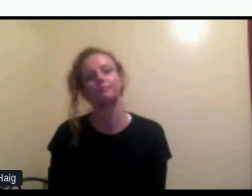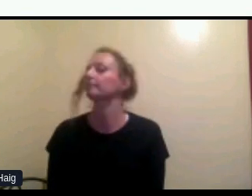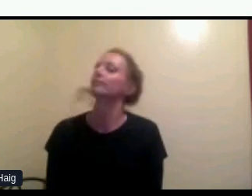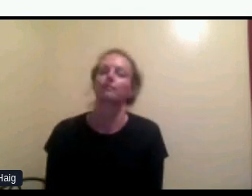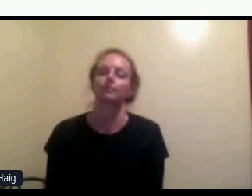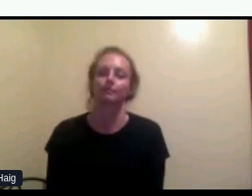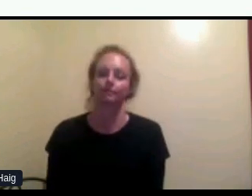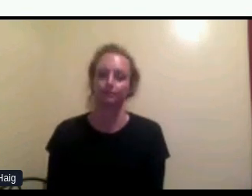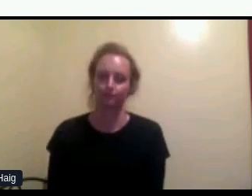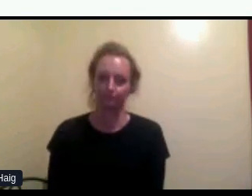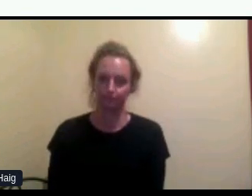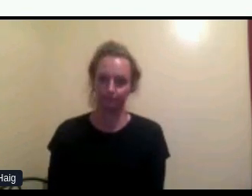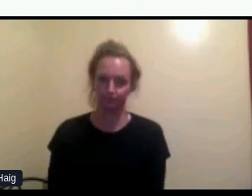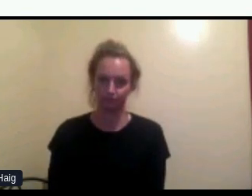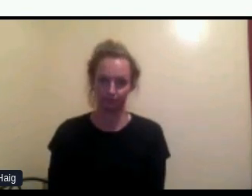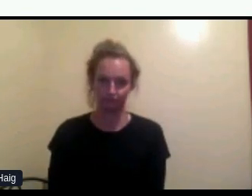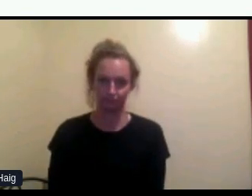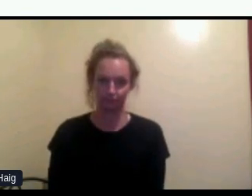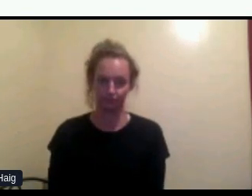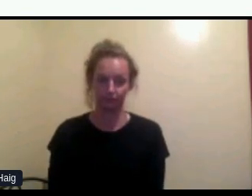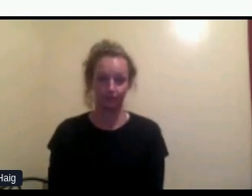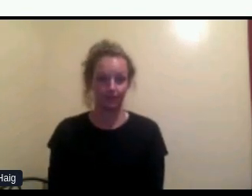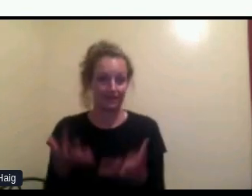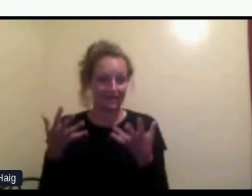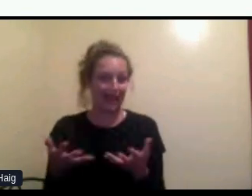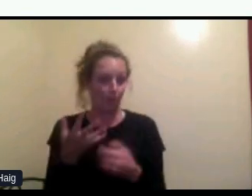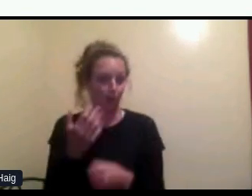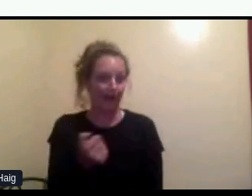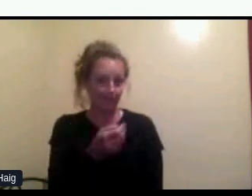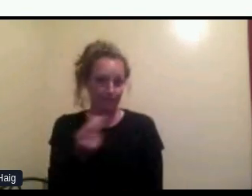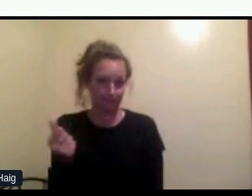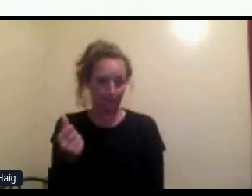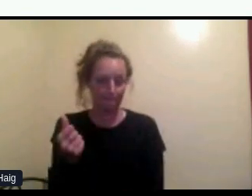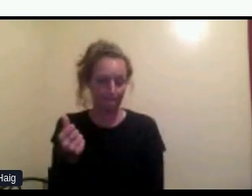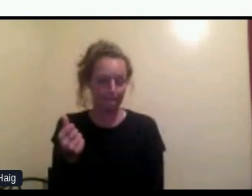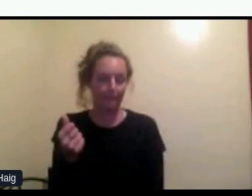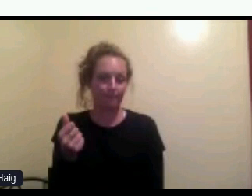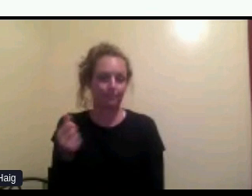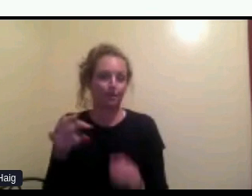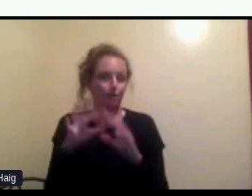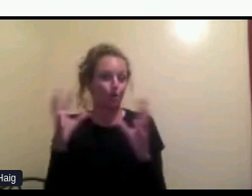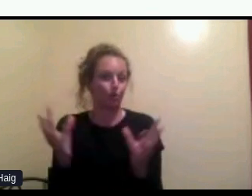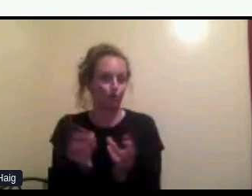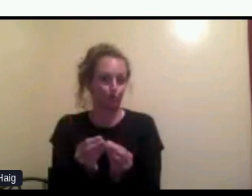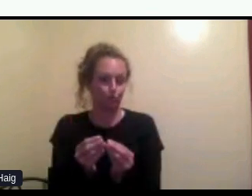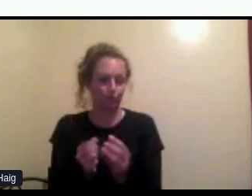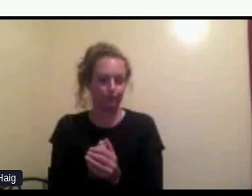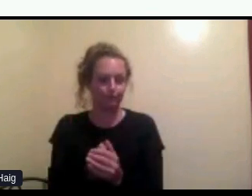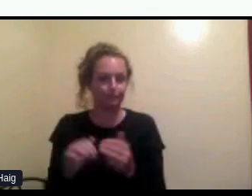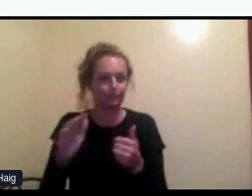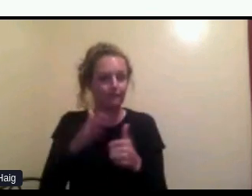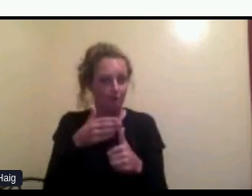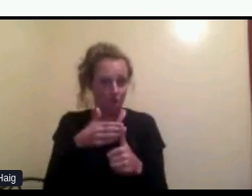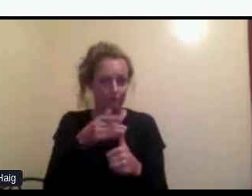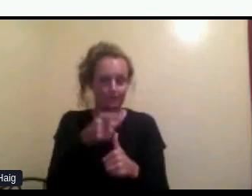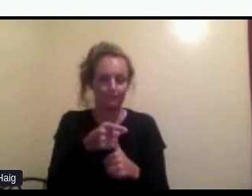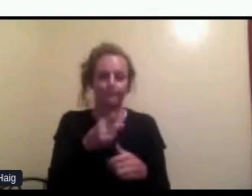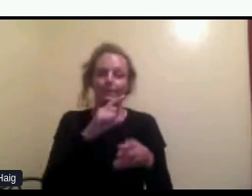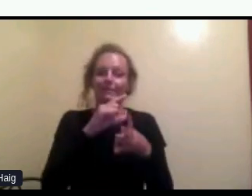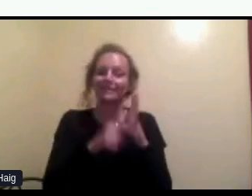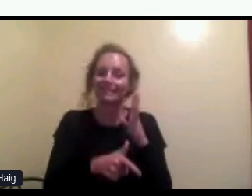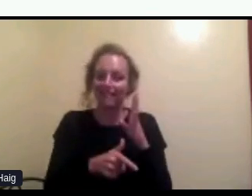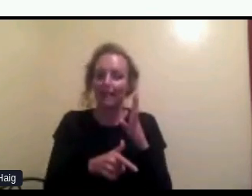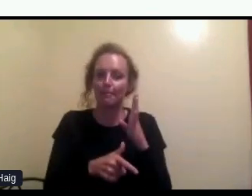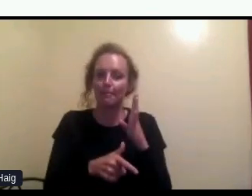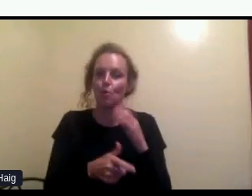my slides here with a few conclusions. And the first of those is that disabled consumers usually know what